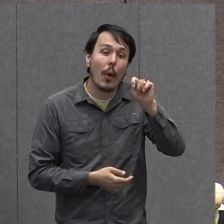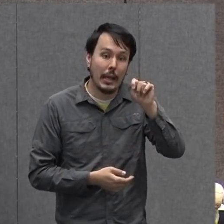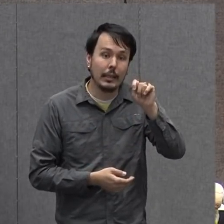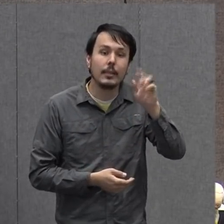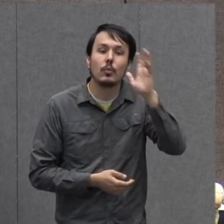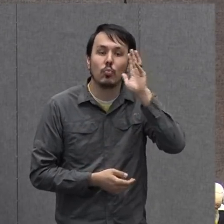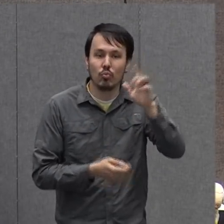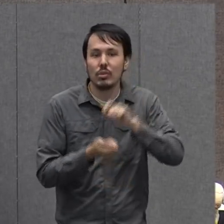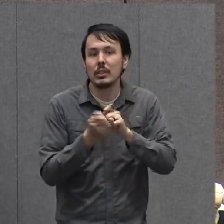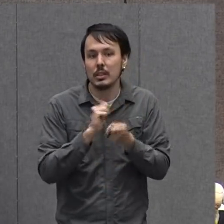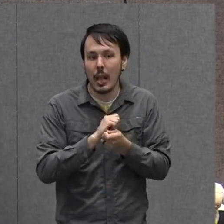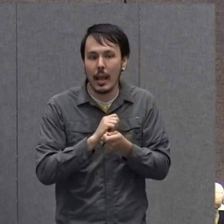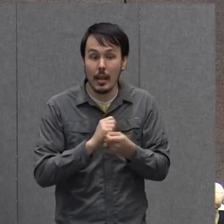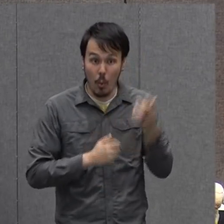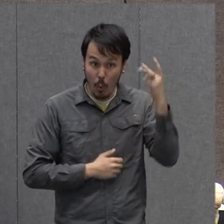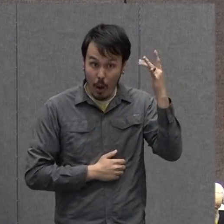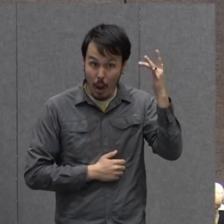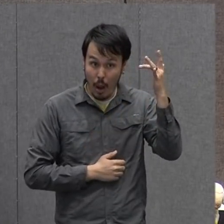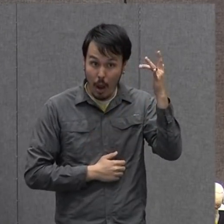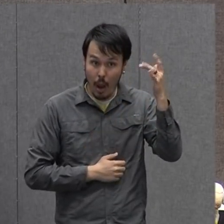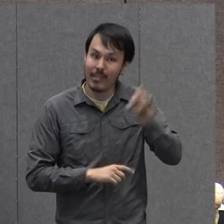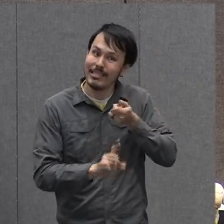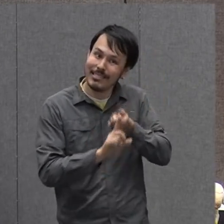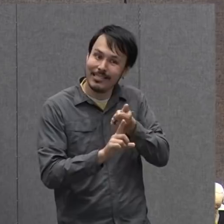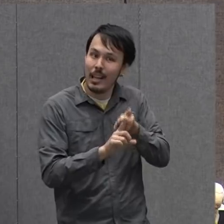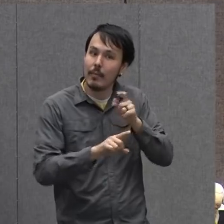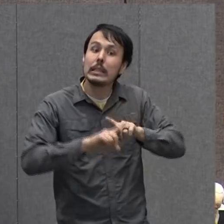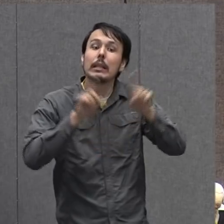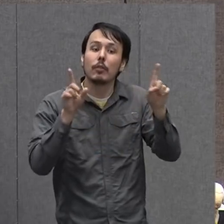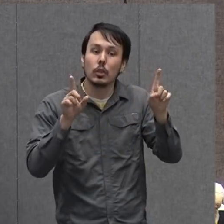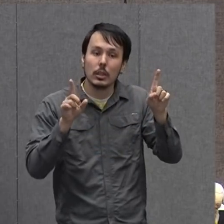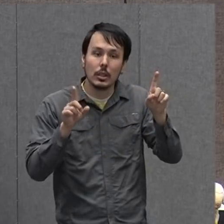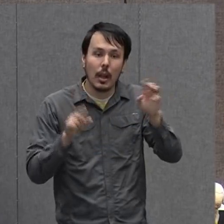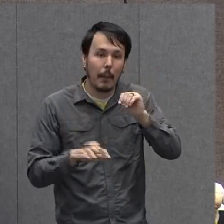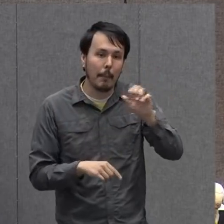what do you feel? When do you start to feel the pull of the magnet?